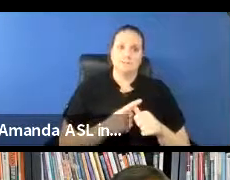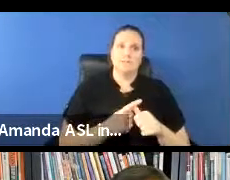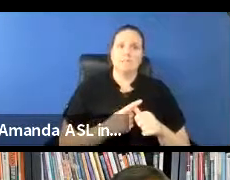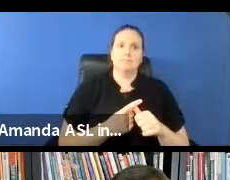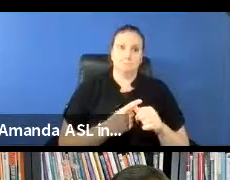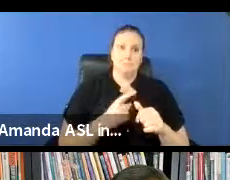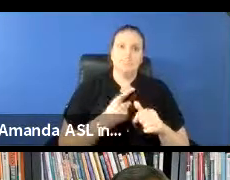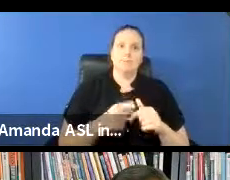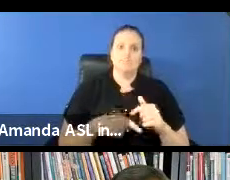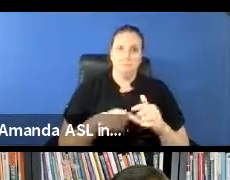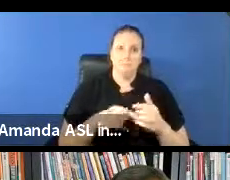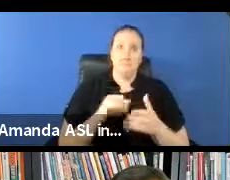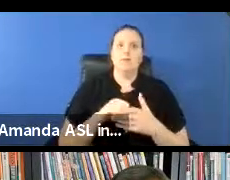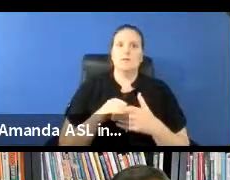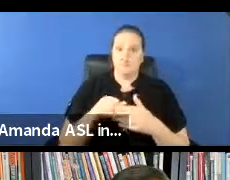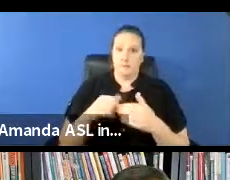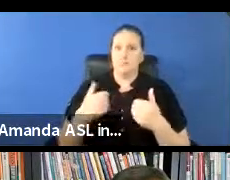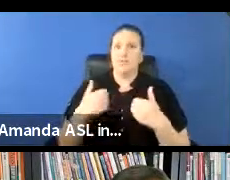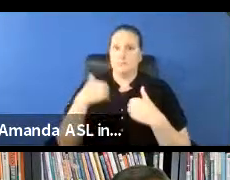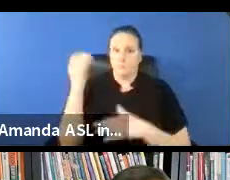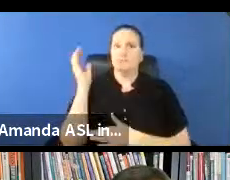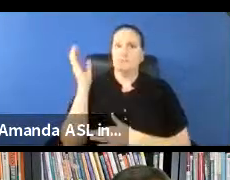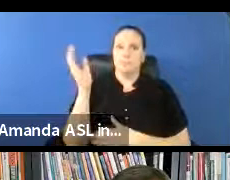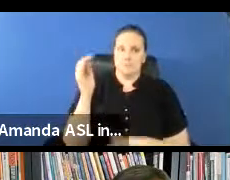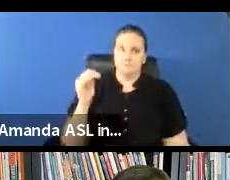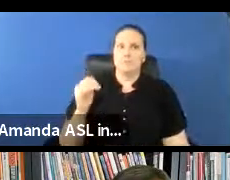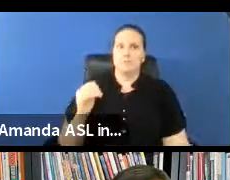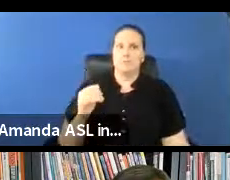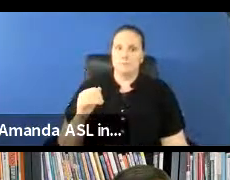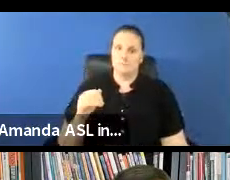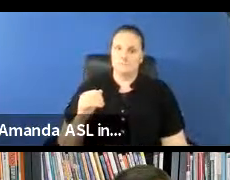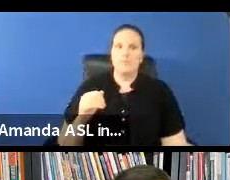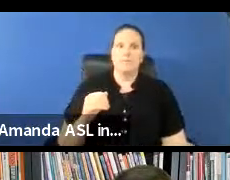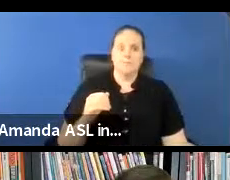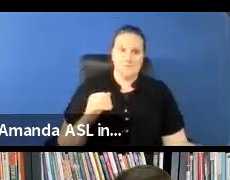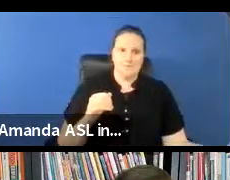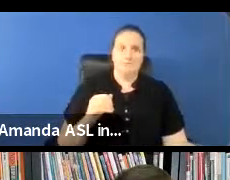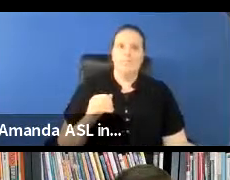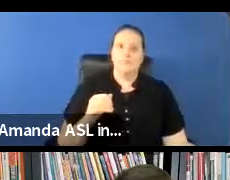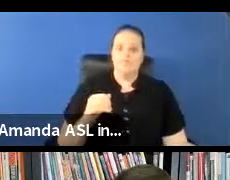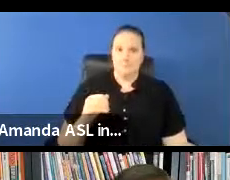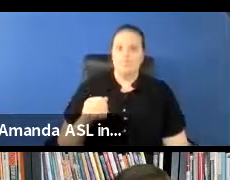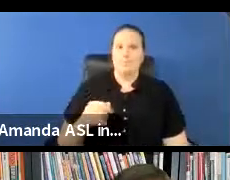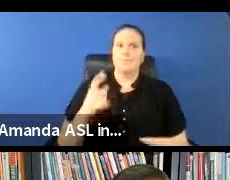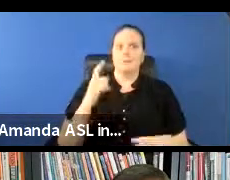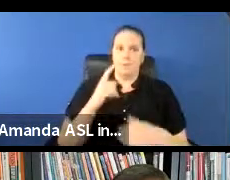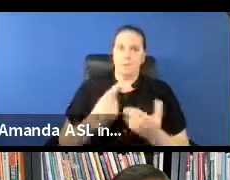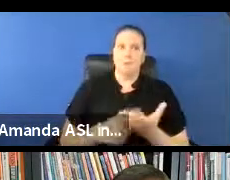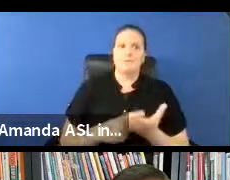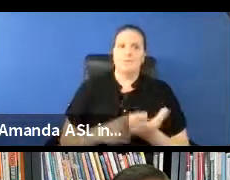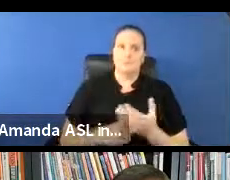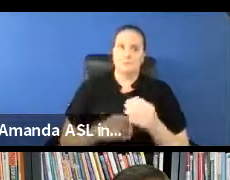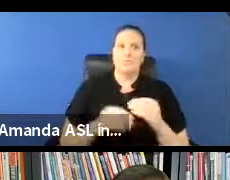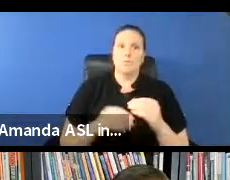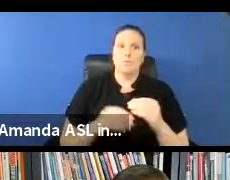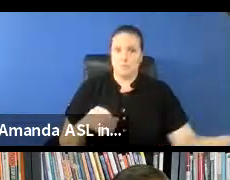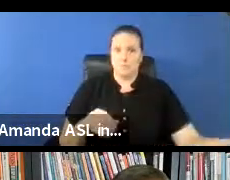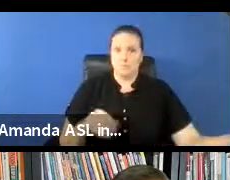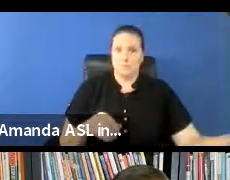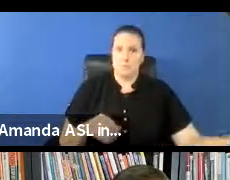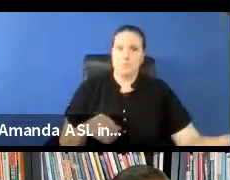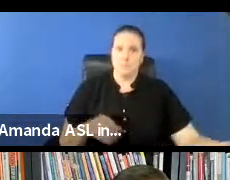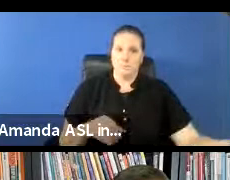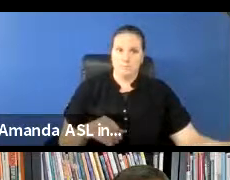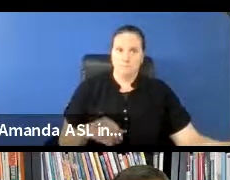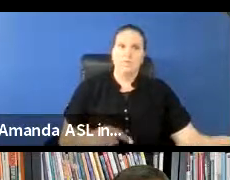to the presentations that we had hoped to cover. So if you want to kind of move forward, maybe show an